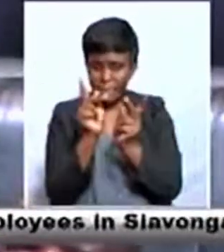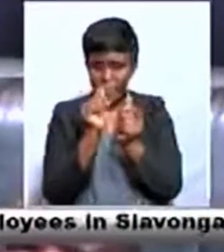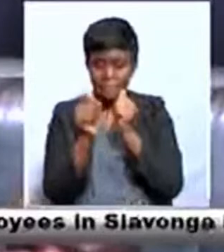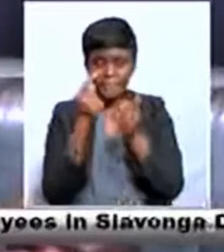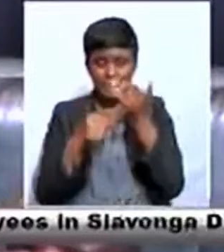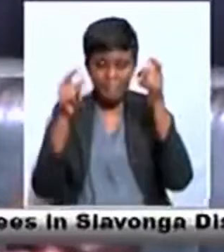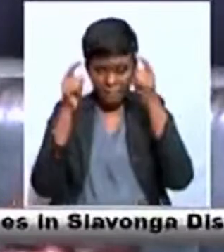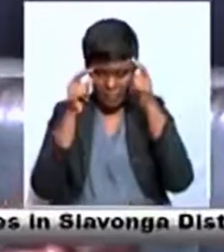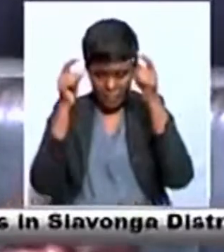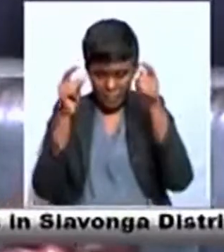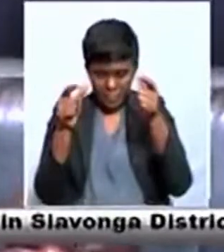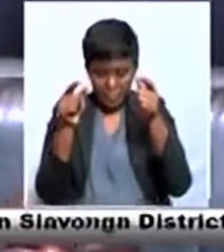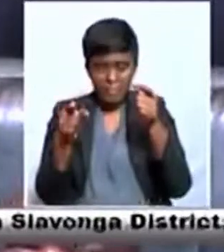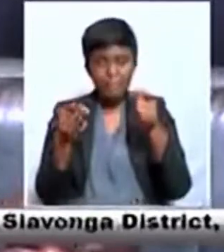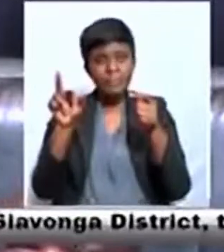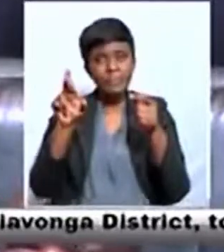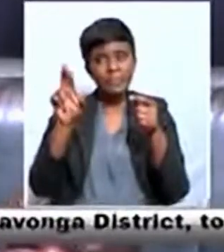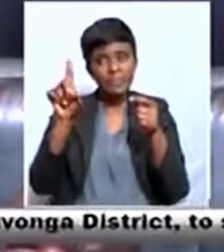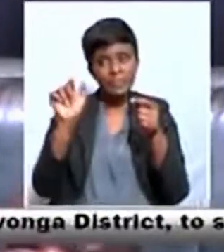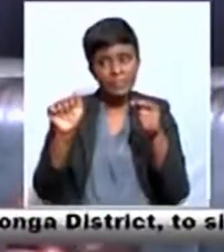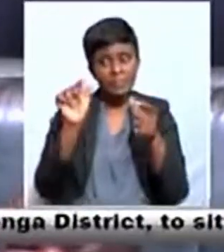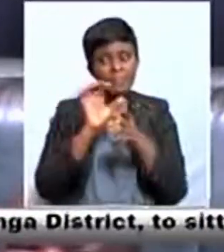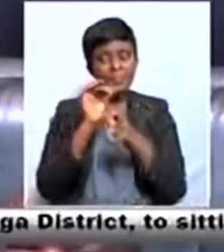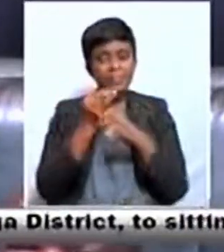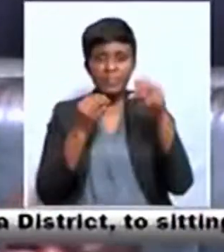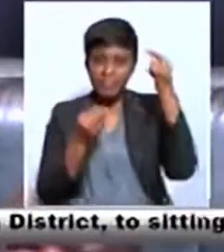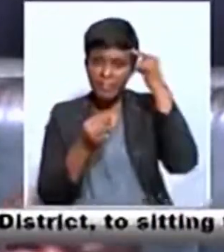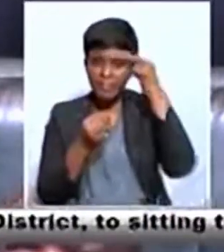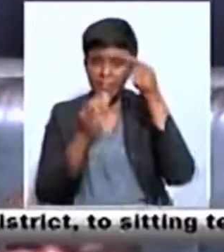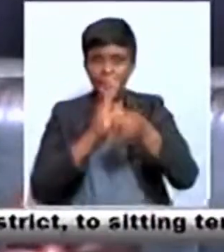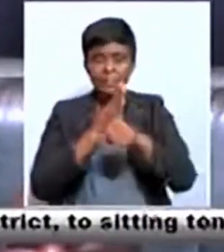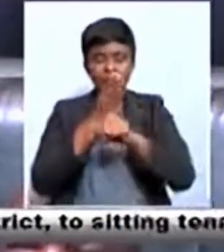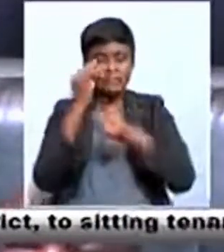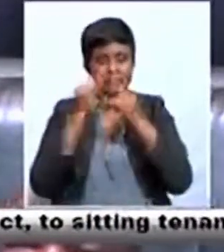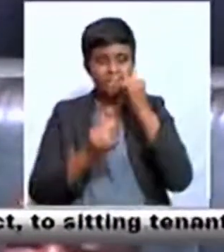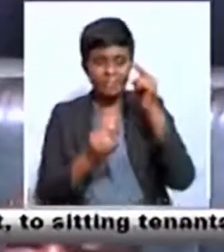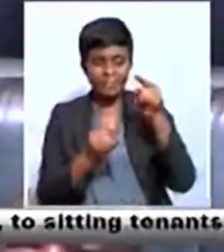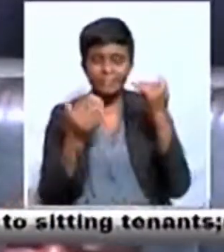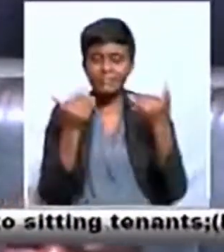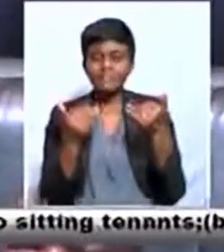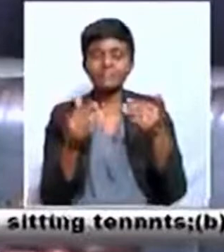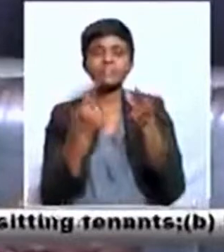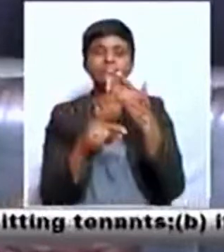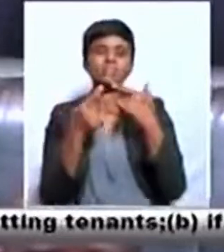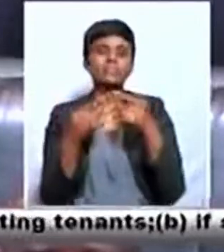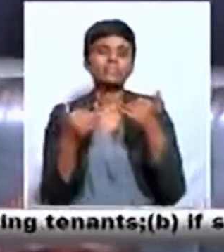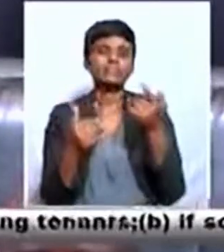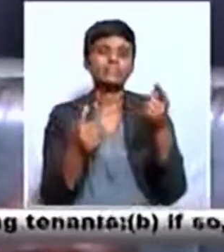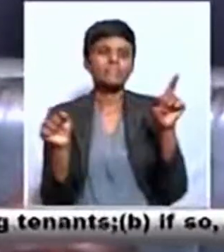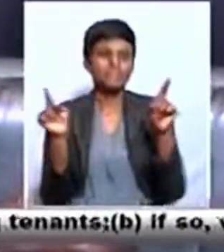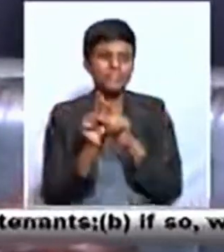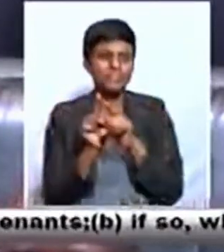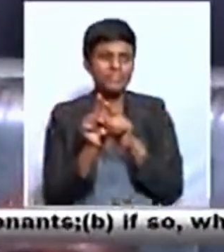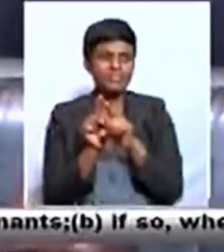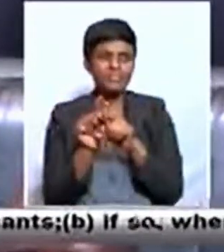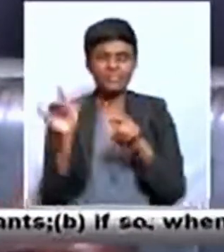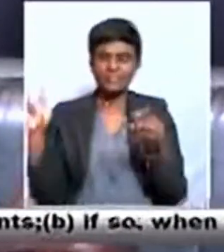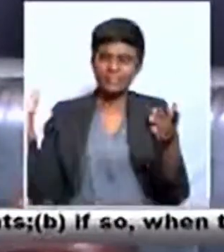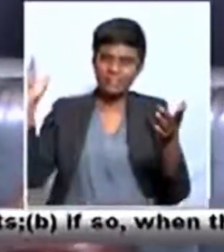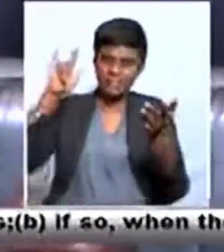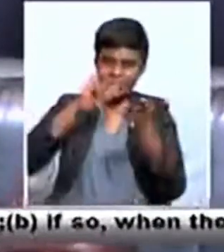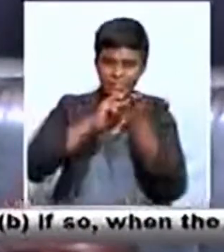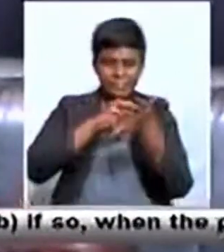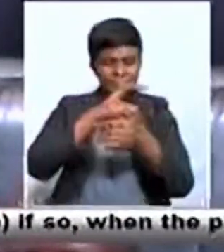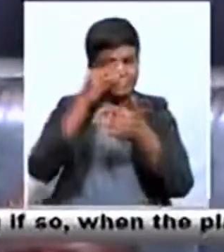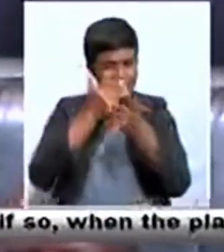handed over to RDA or government after completion, this is the current status. Even our airports, all